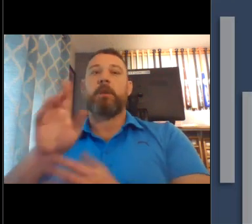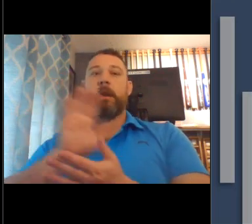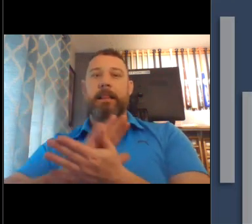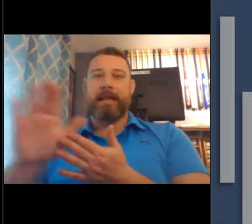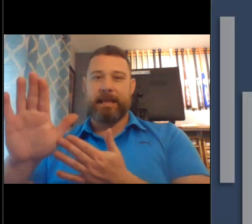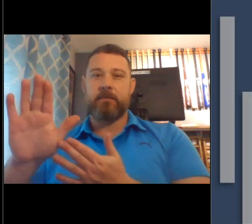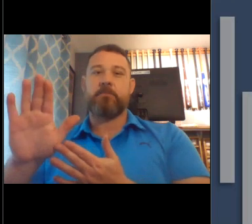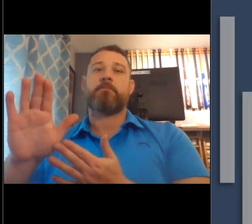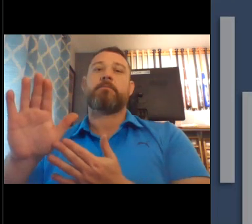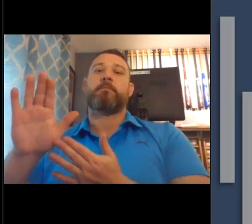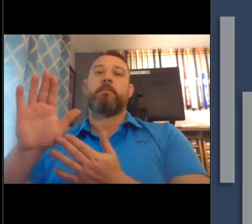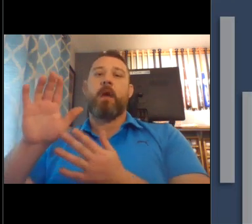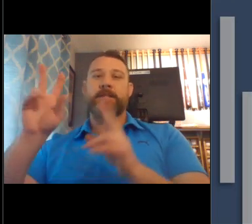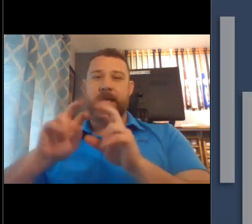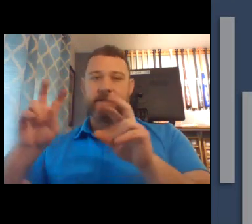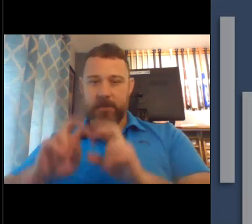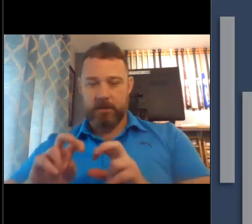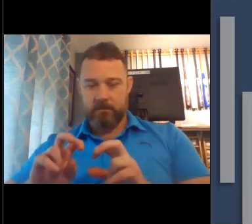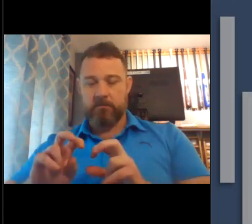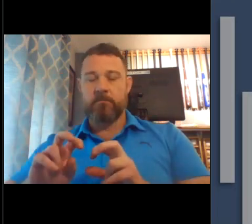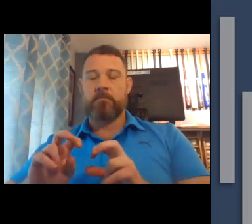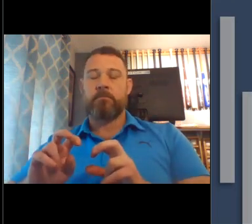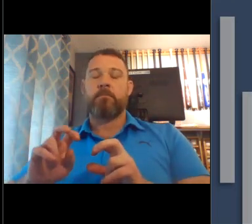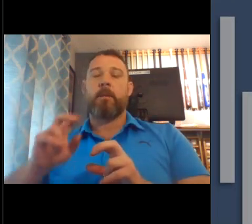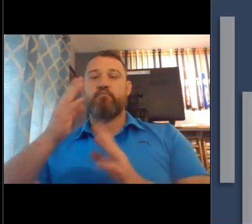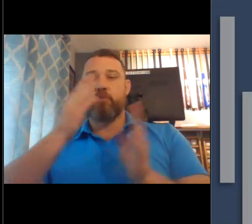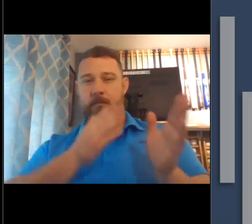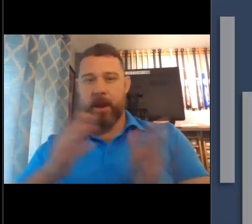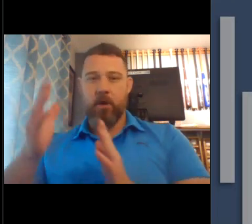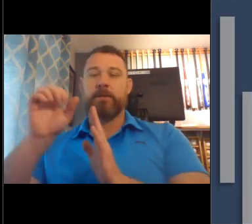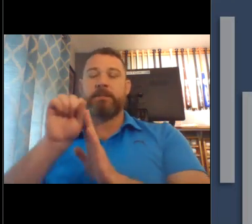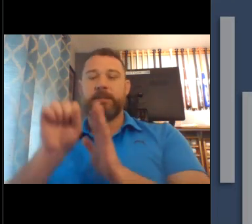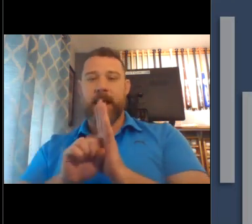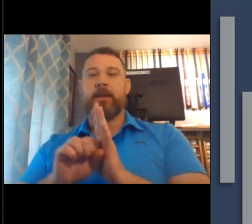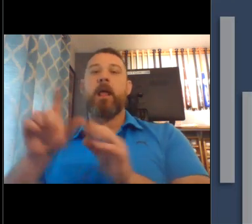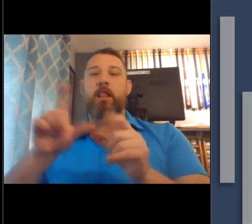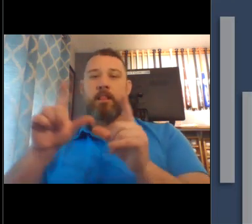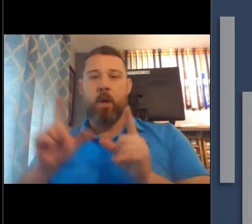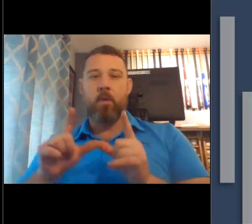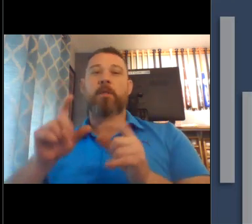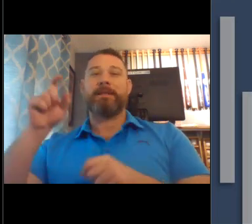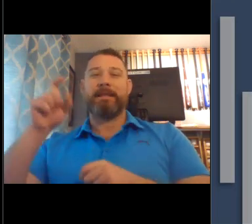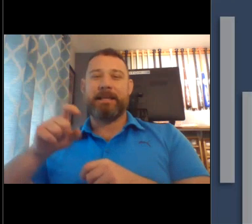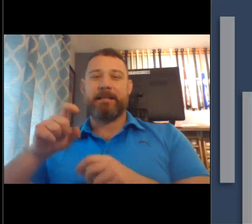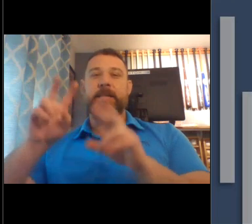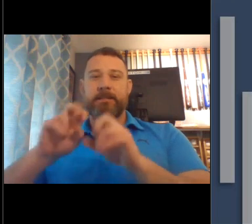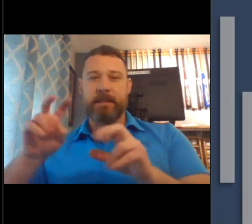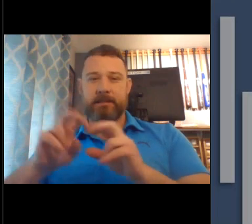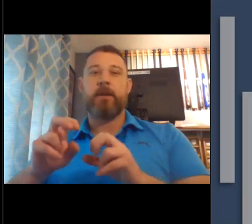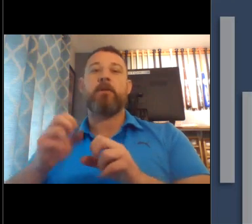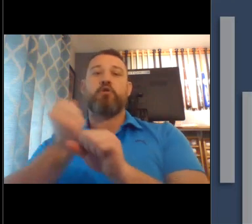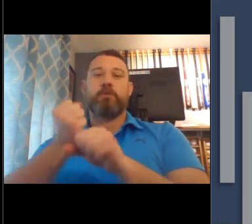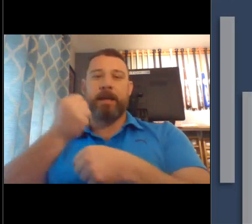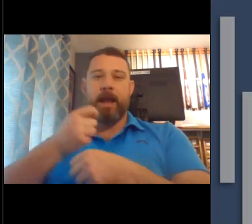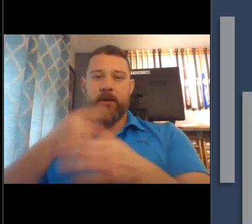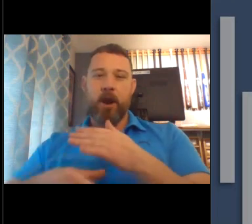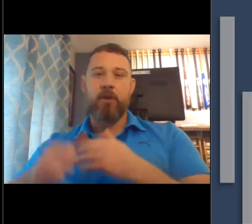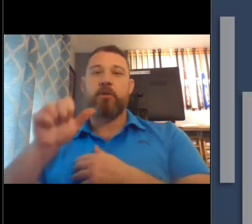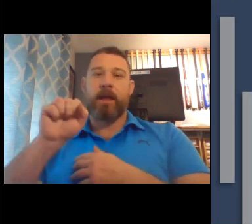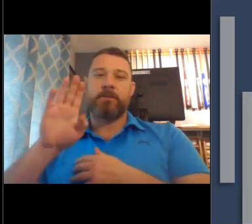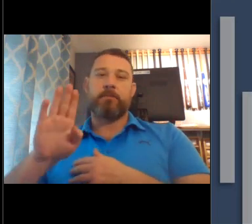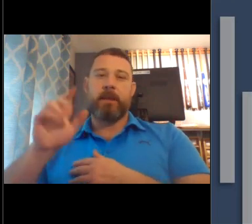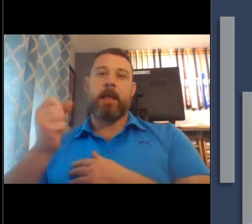Efficiency Assessment, and preparing the state and local transportation system needs assessment created under SB 1121,